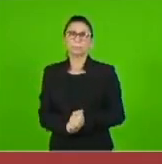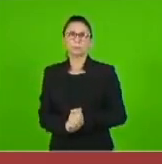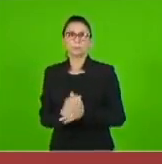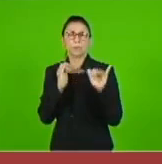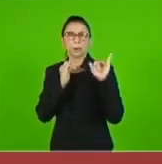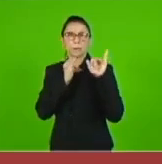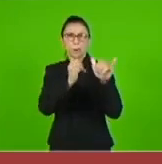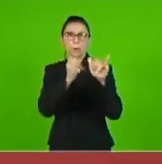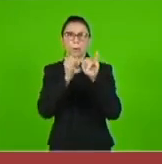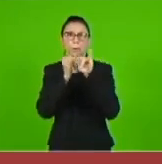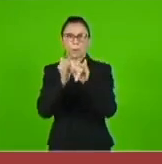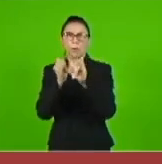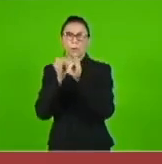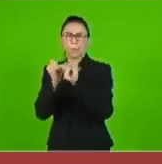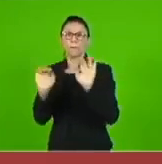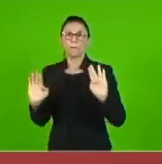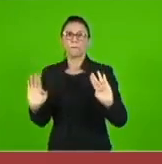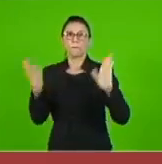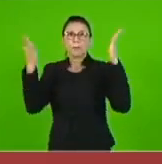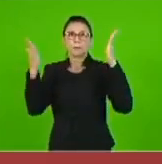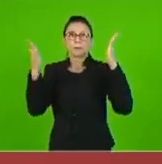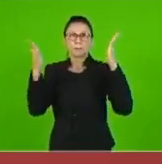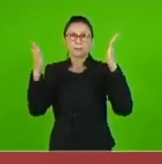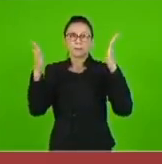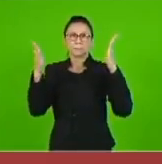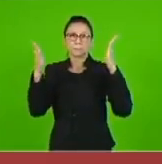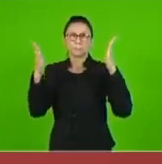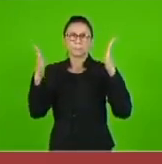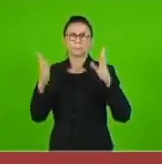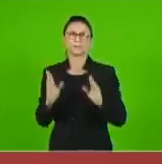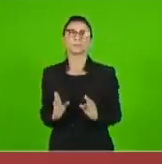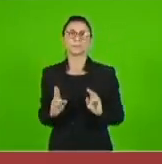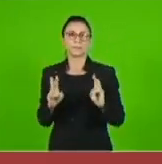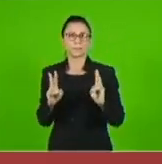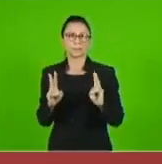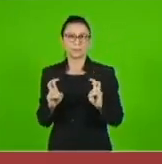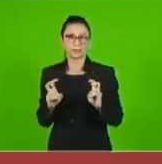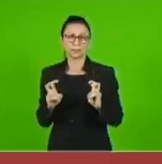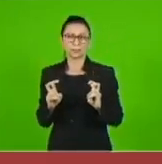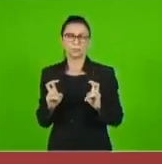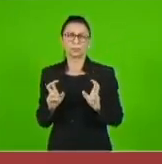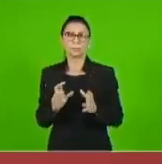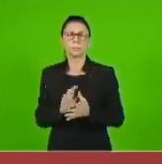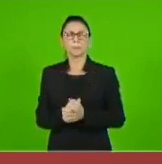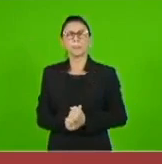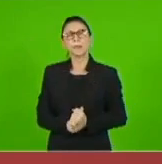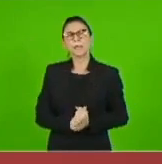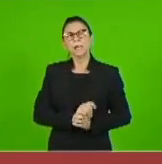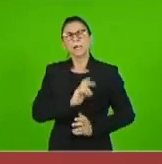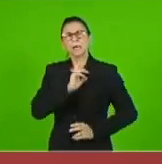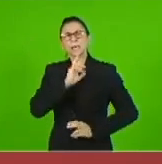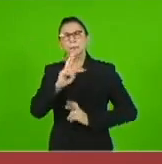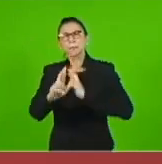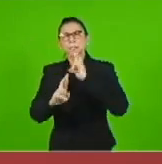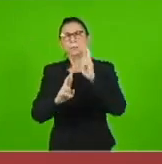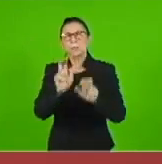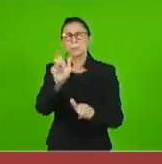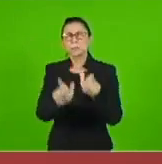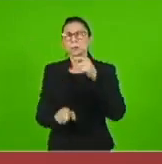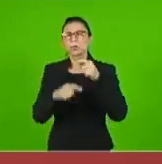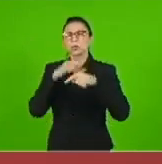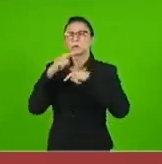Trumpets and feasts is the title of this event, which is an answer to